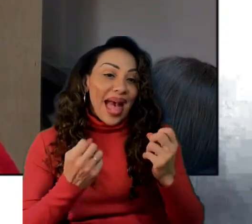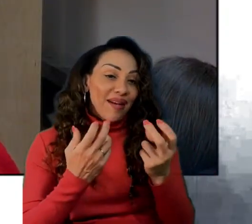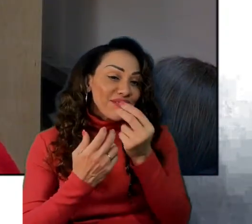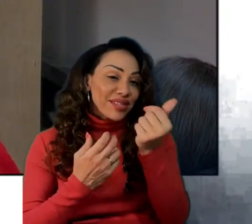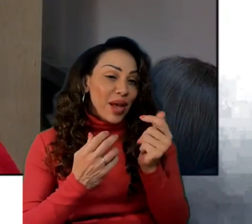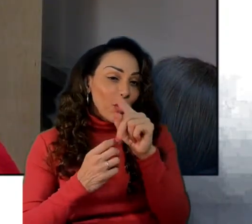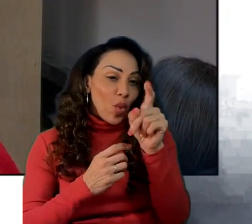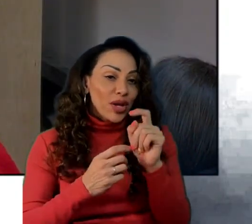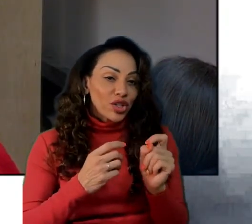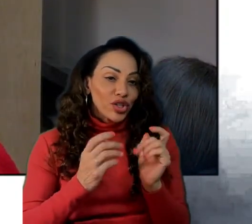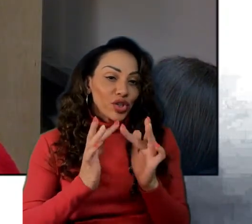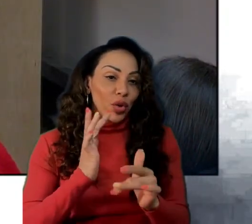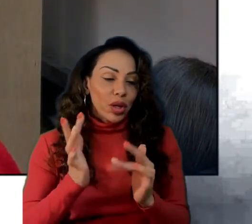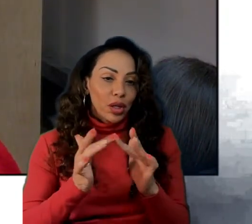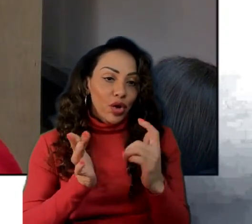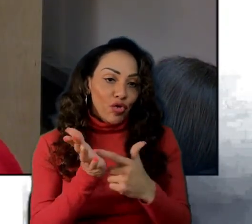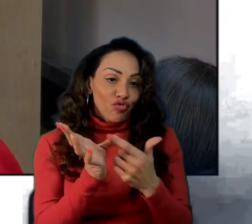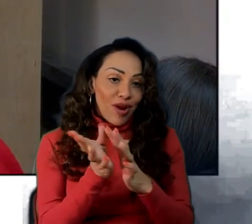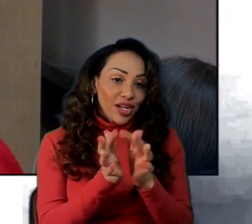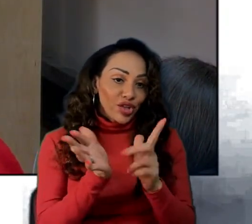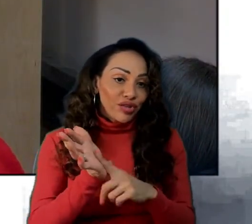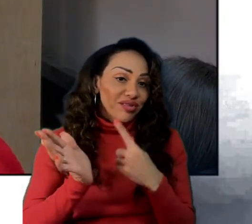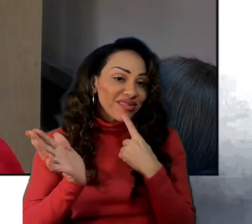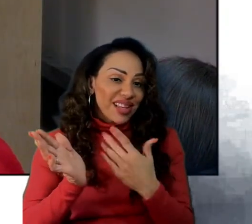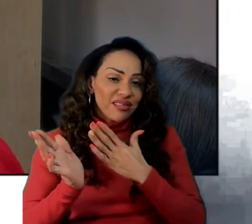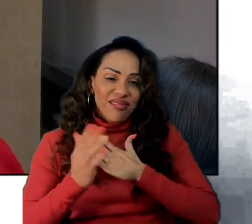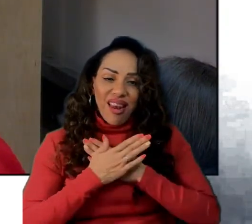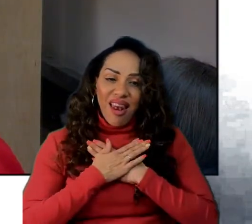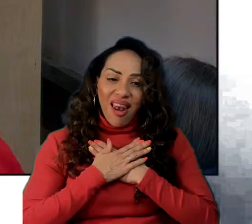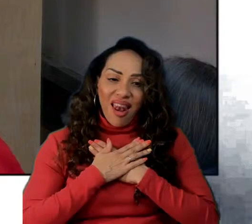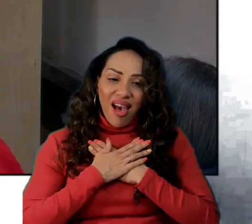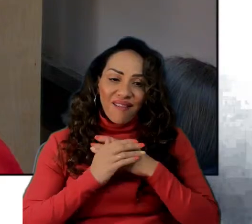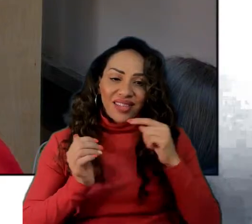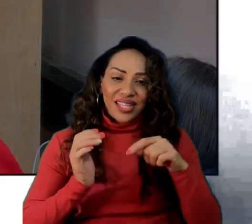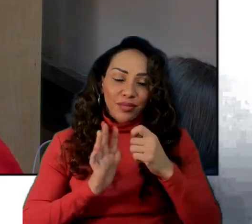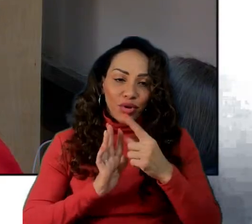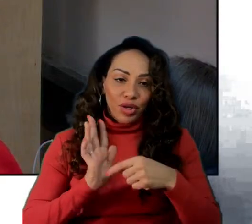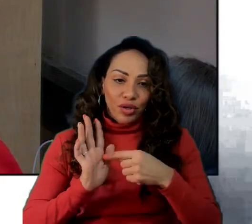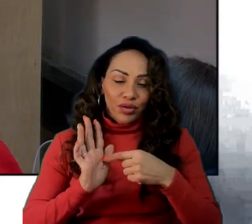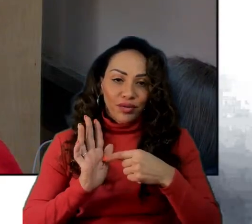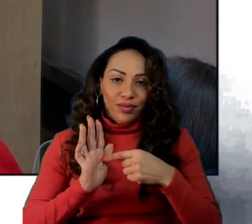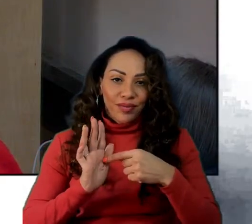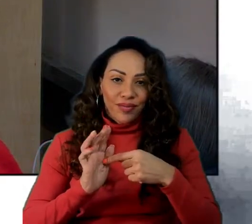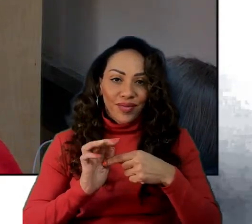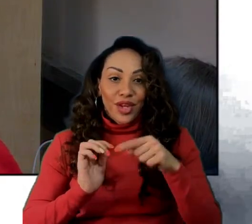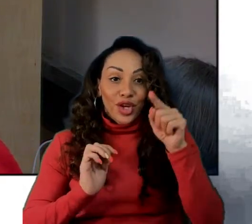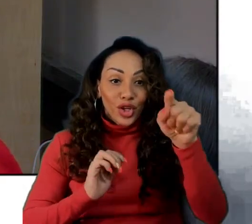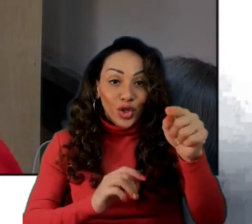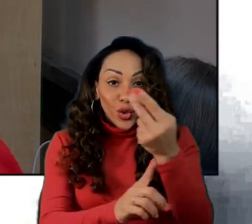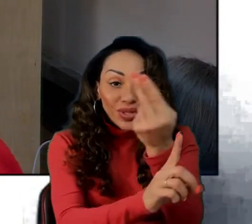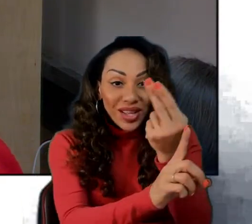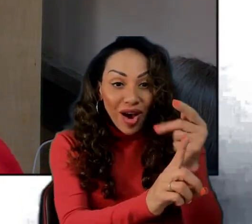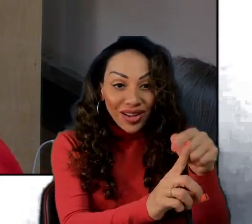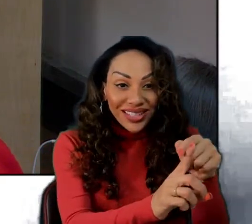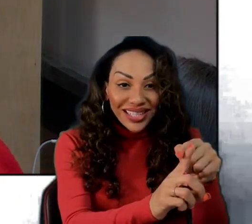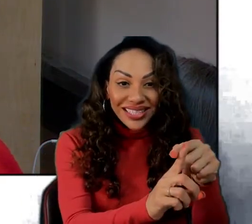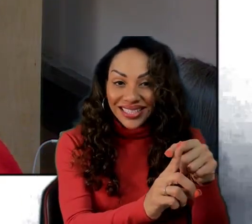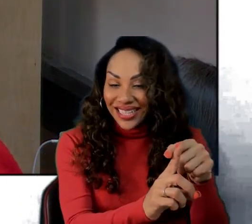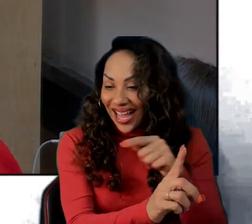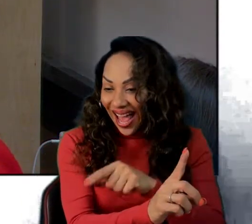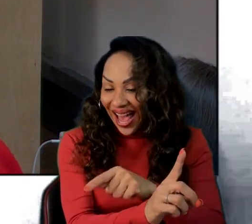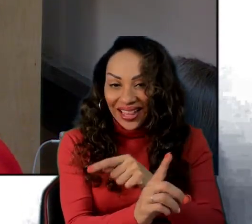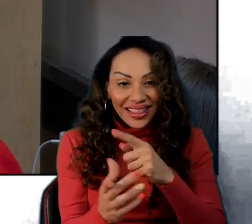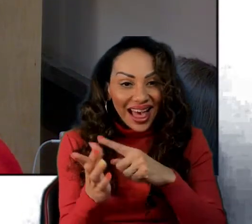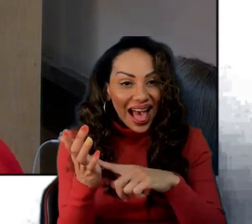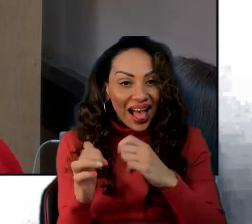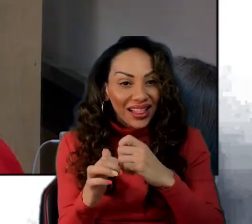Rachel says she loves this project. She feels that the relationship between you as the artist and the algae feels like a big part of the work, and